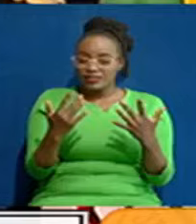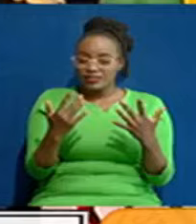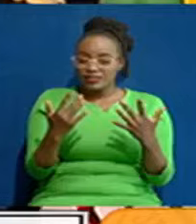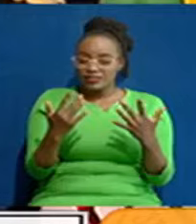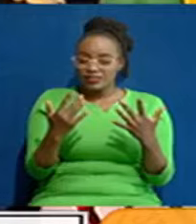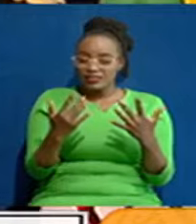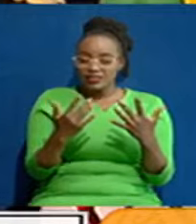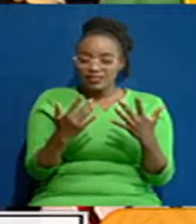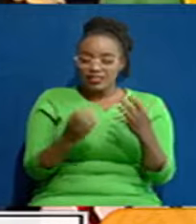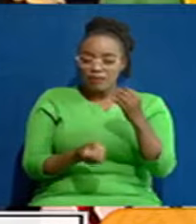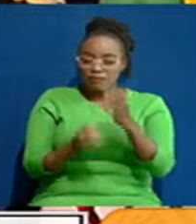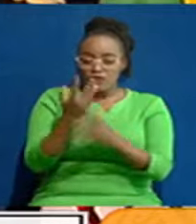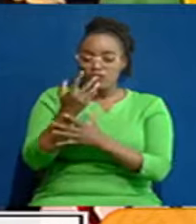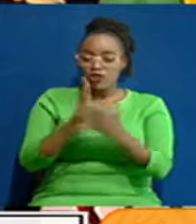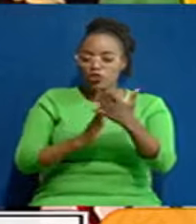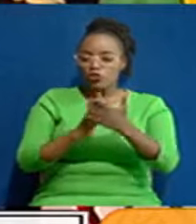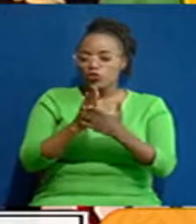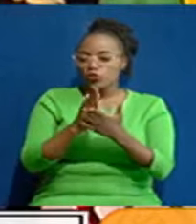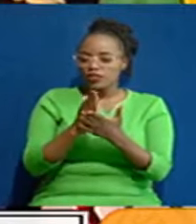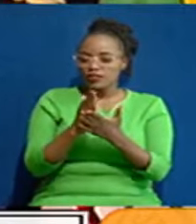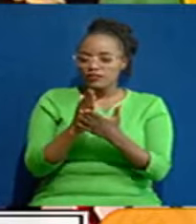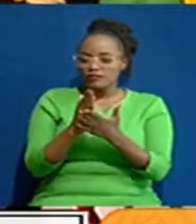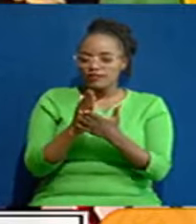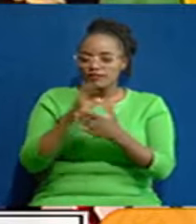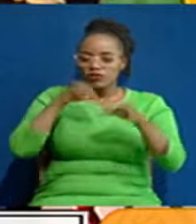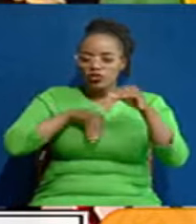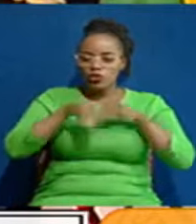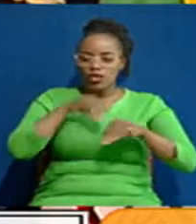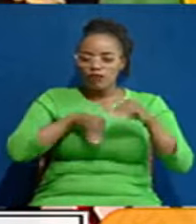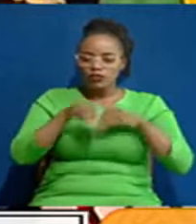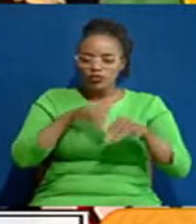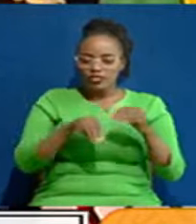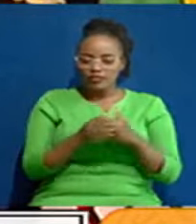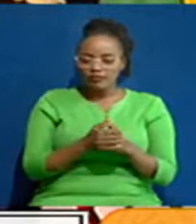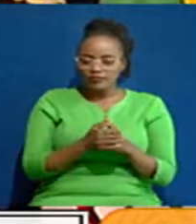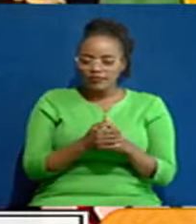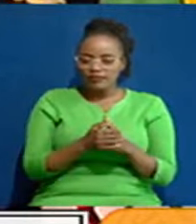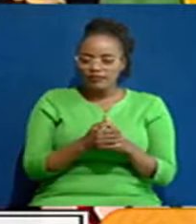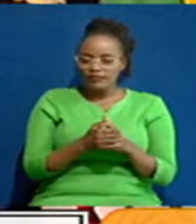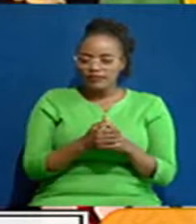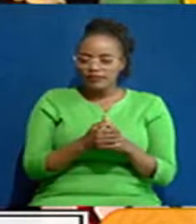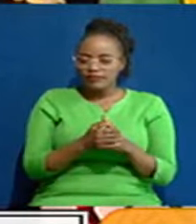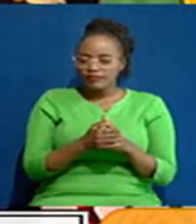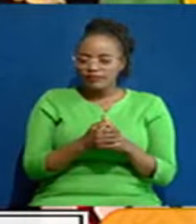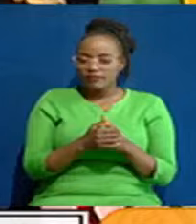are a production of corruption.